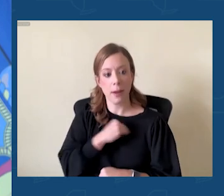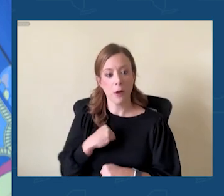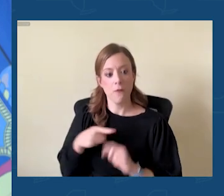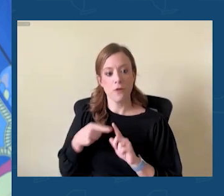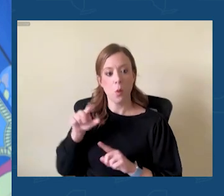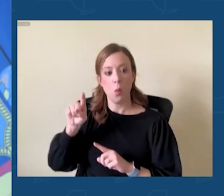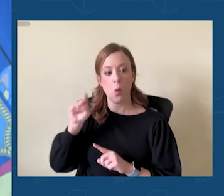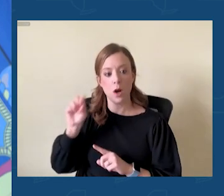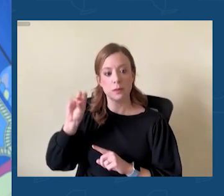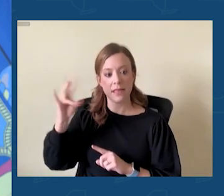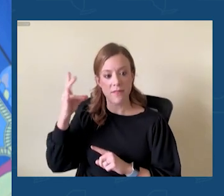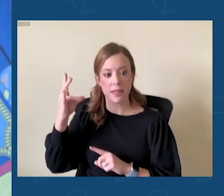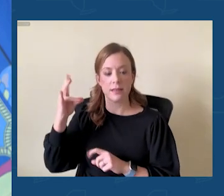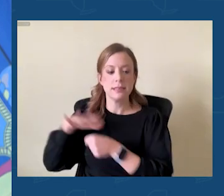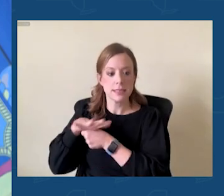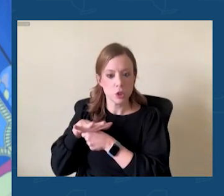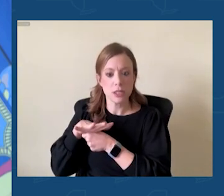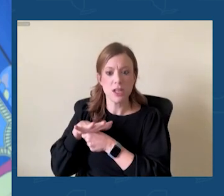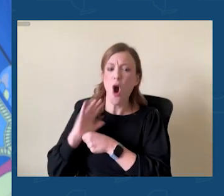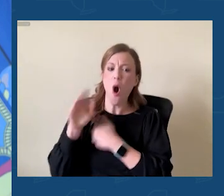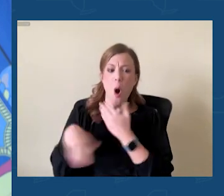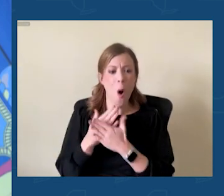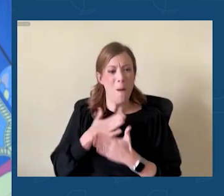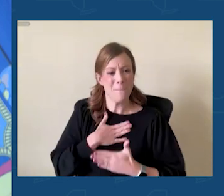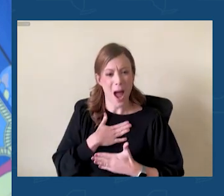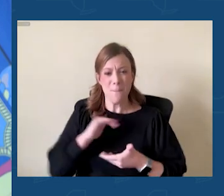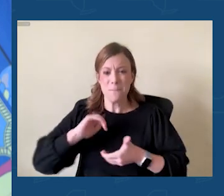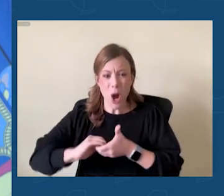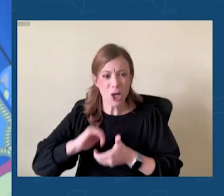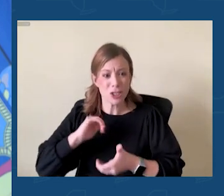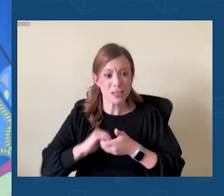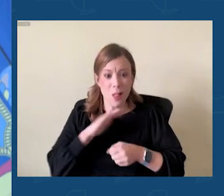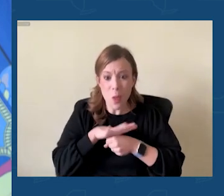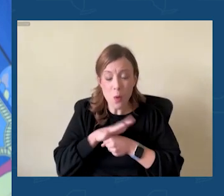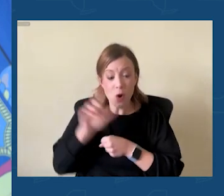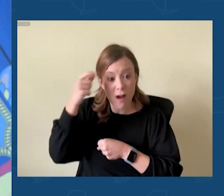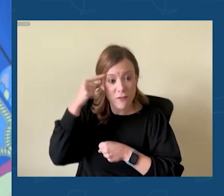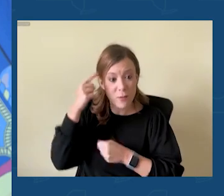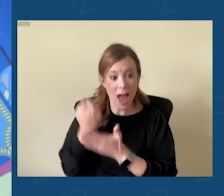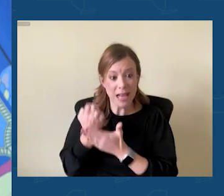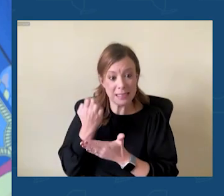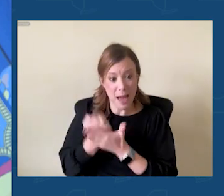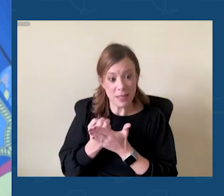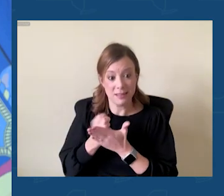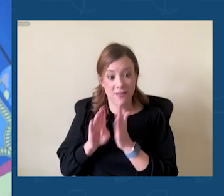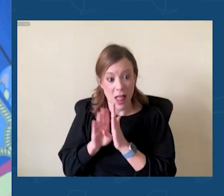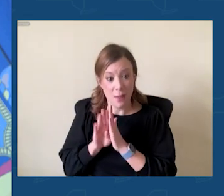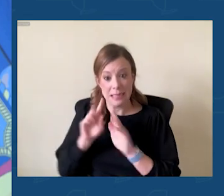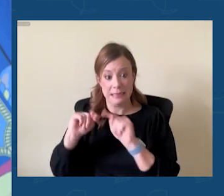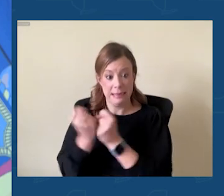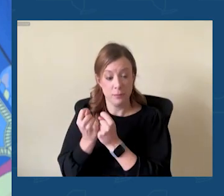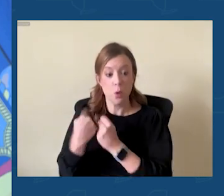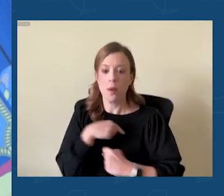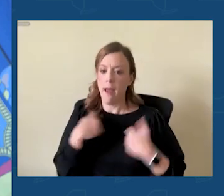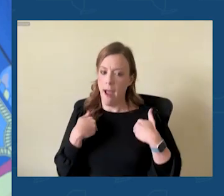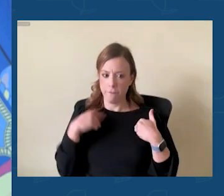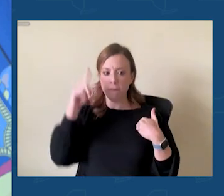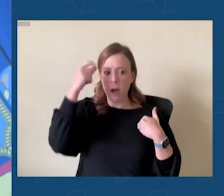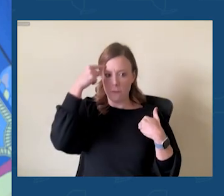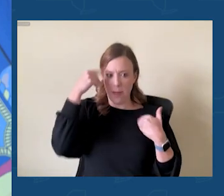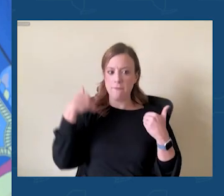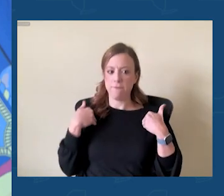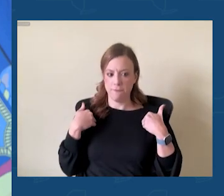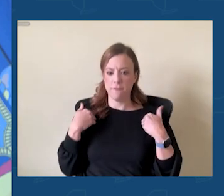Scott. And all my partners in local government and economic development teams. We have our governments, but we're not the ones who